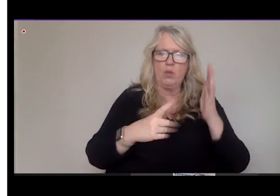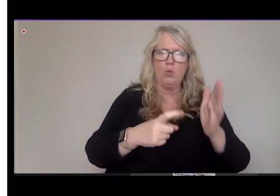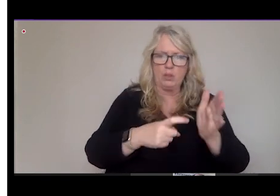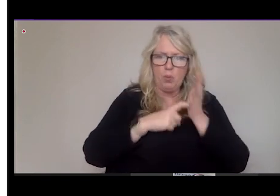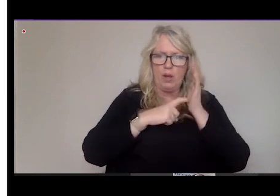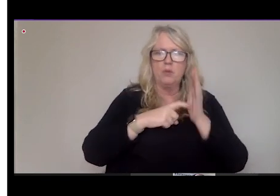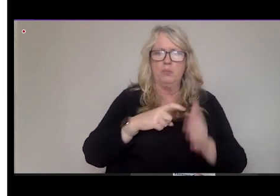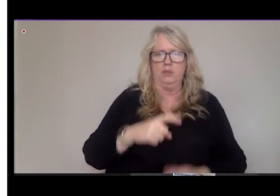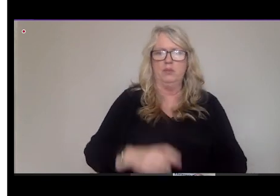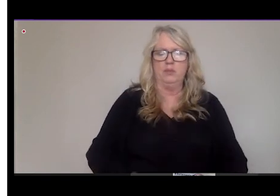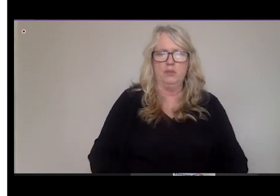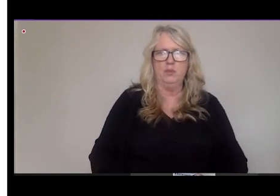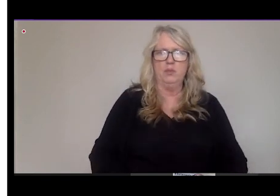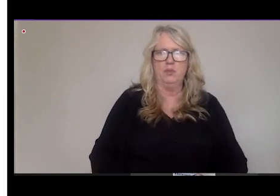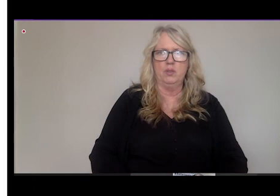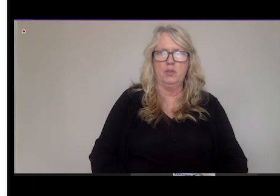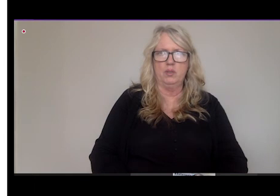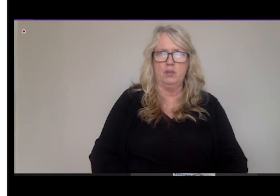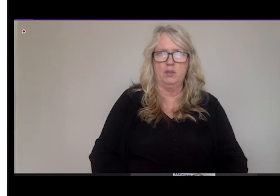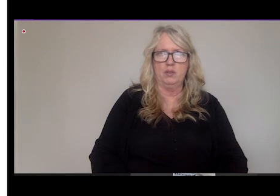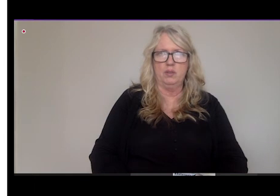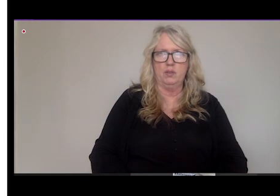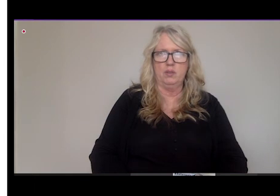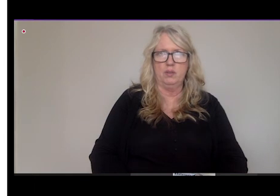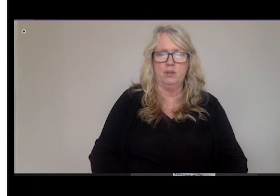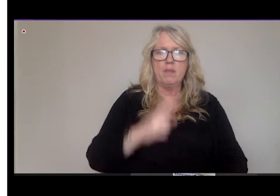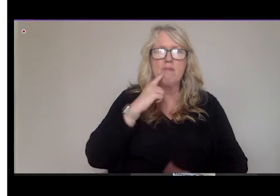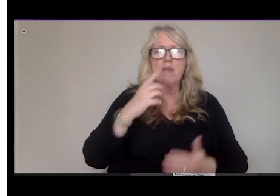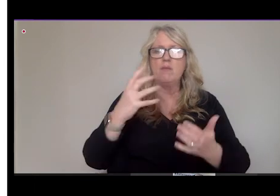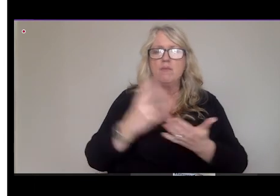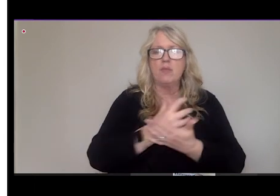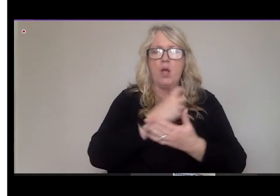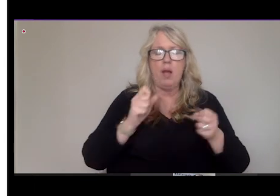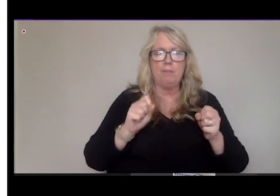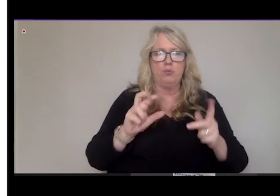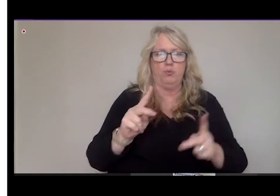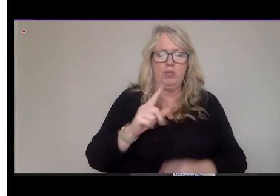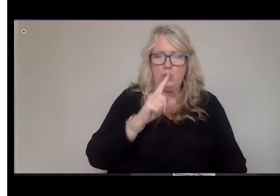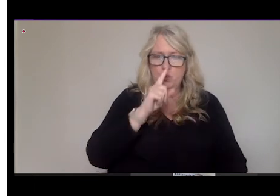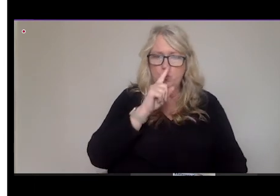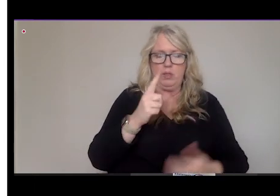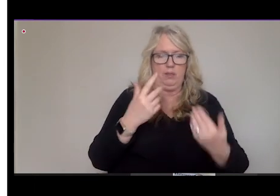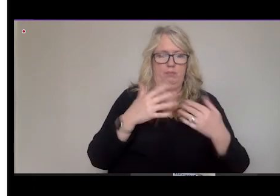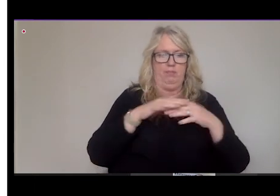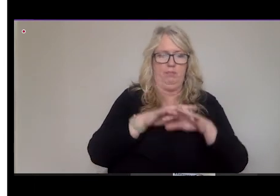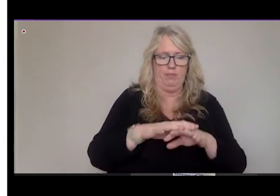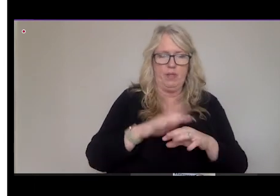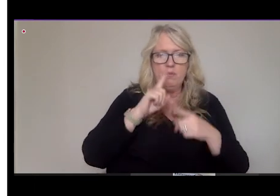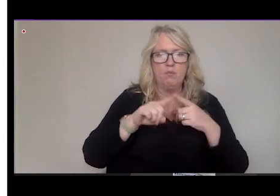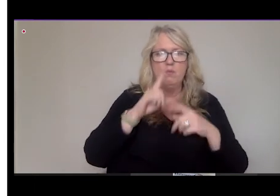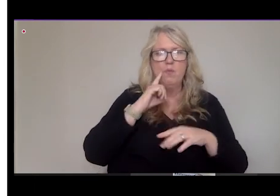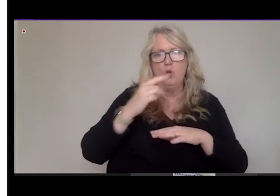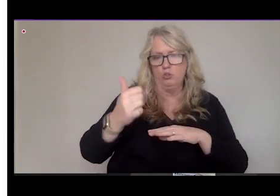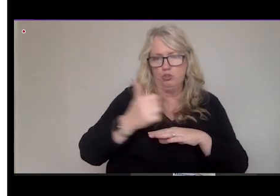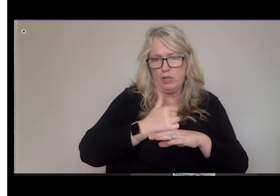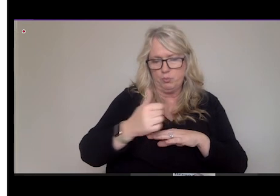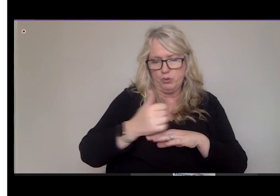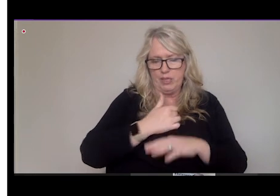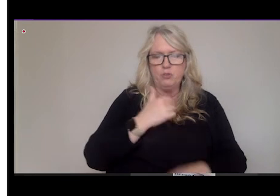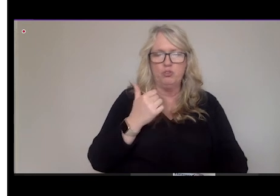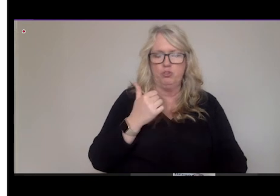there's certain requirements that there's an opportunity to really